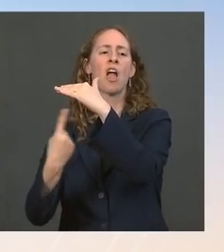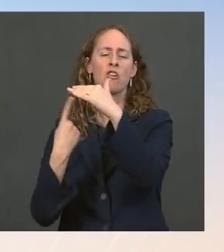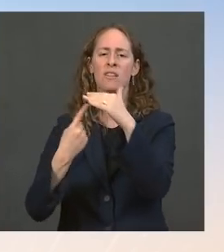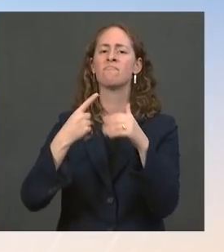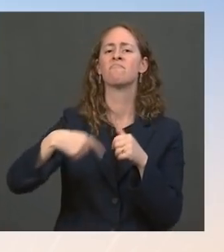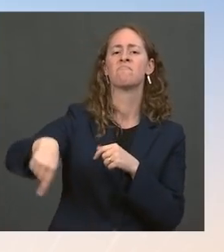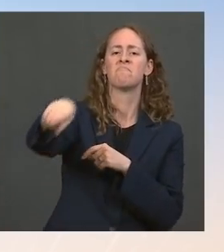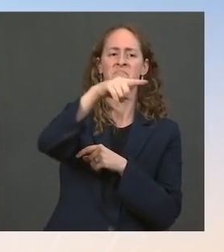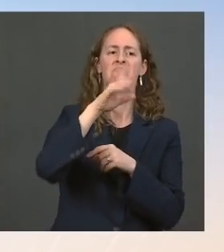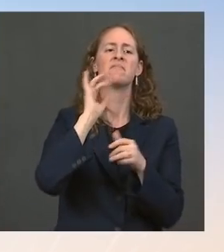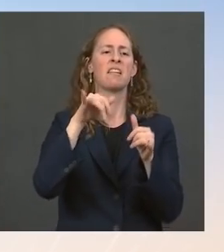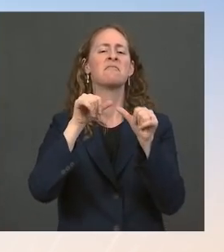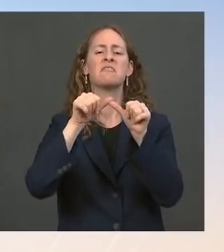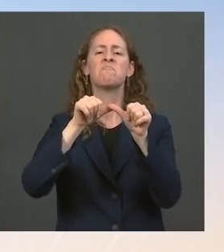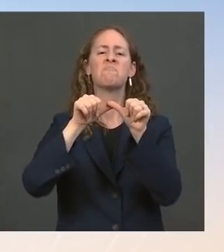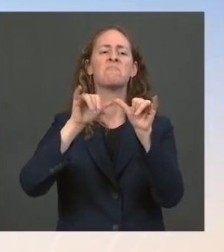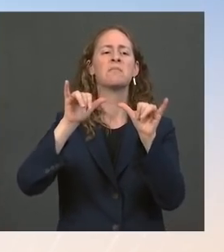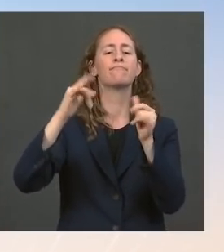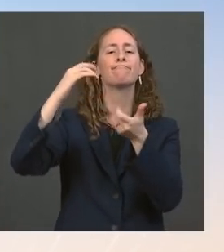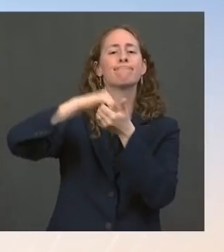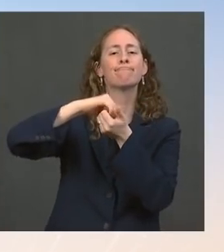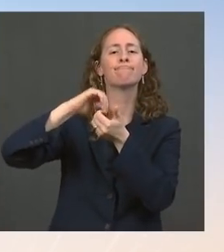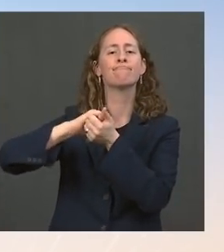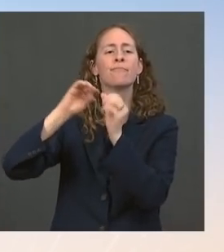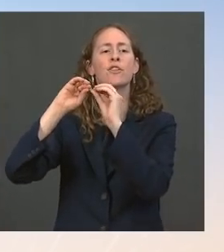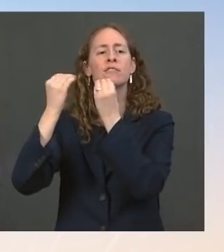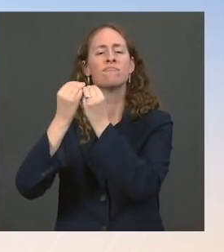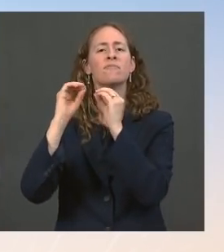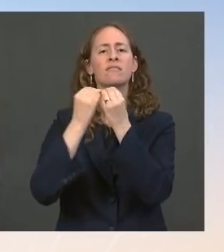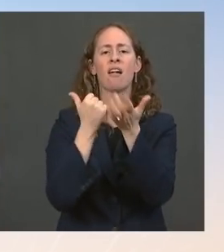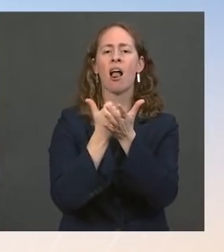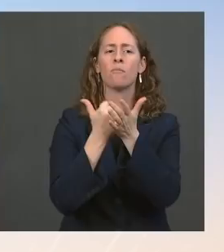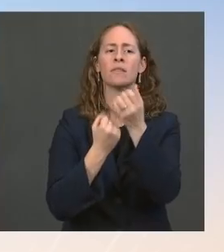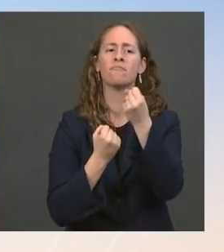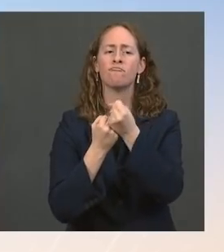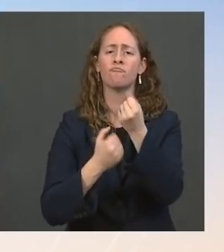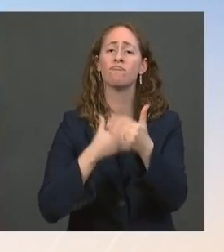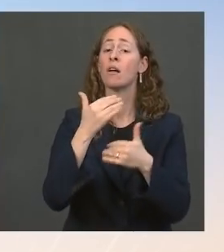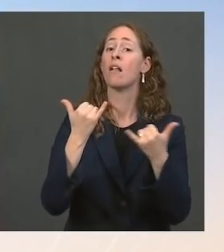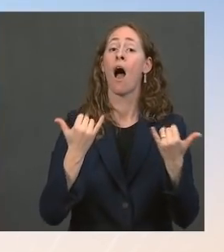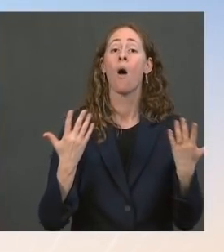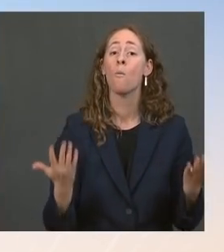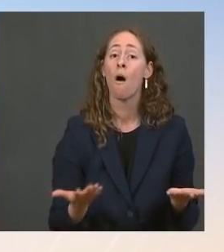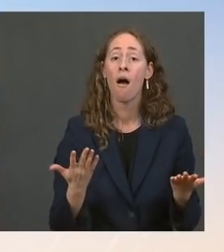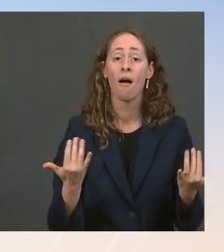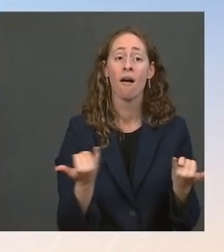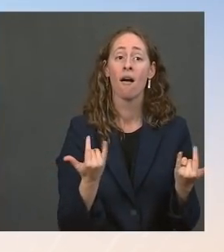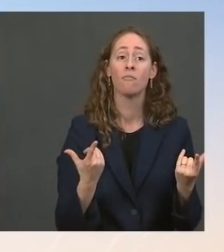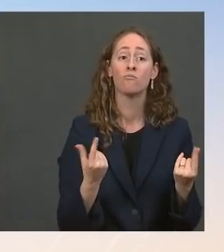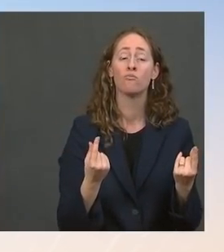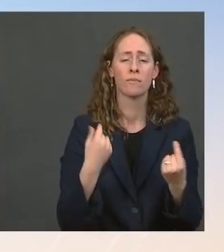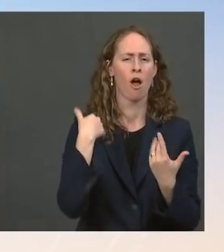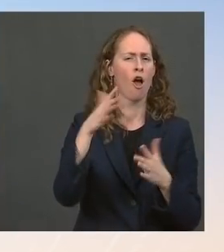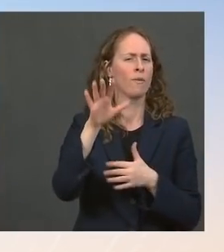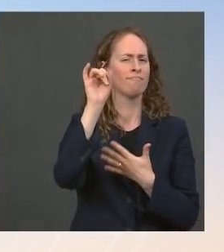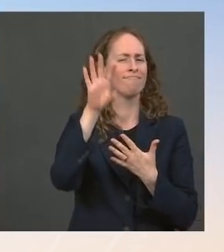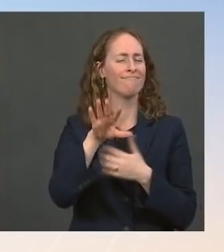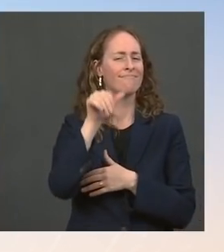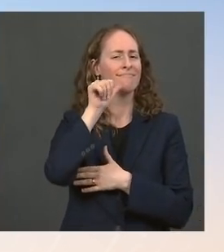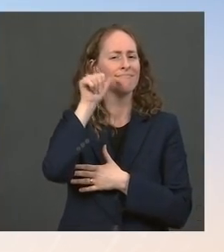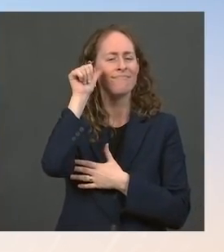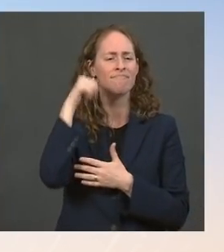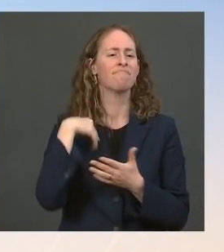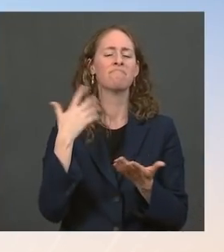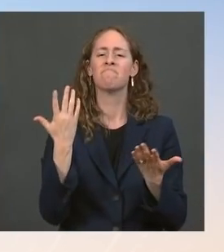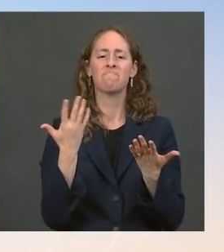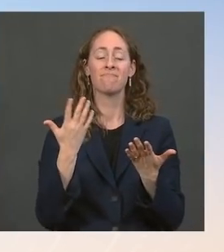partner organizations in the region. What is happening now is that, as I outlined yesterday, is that if